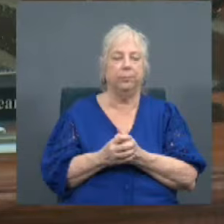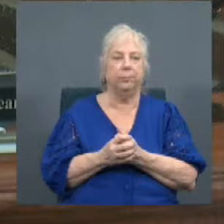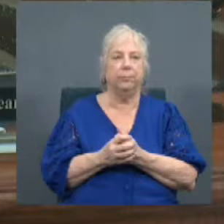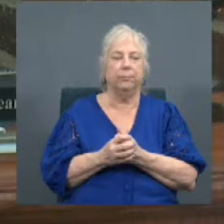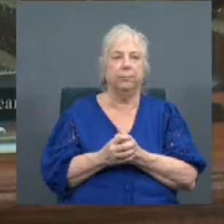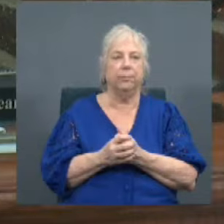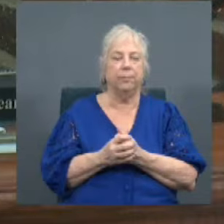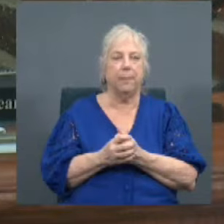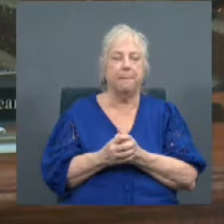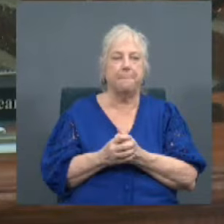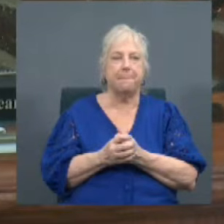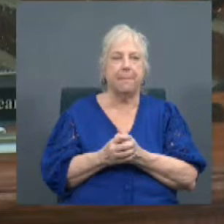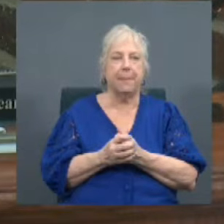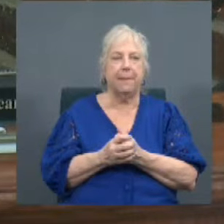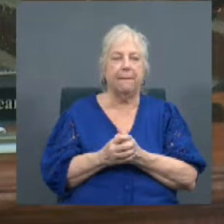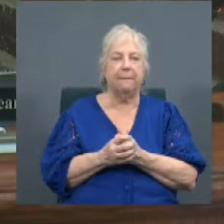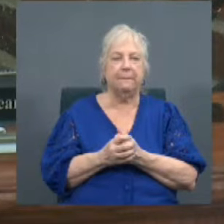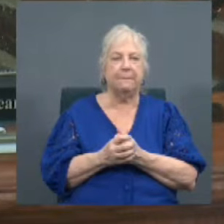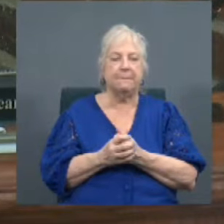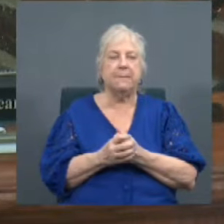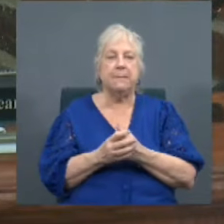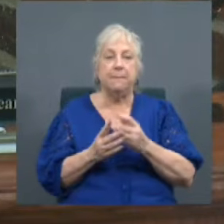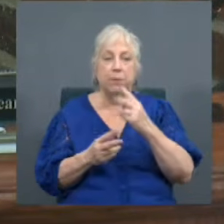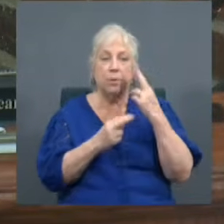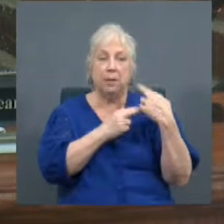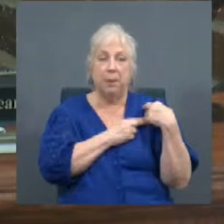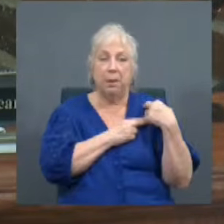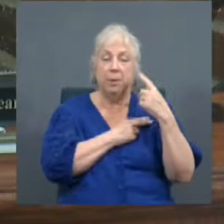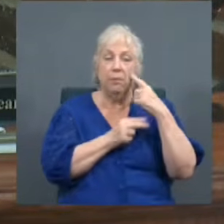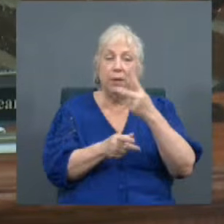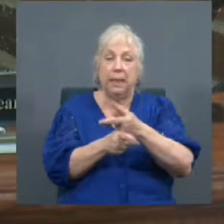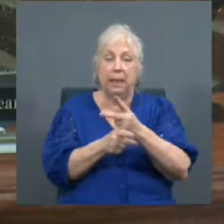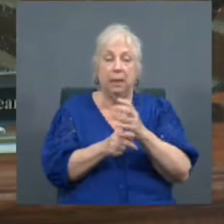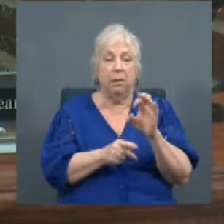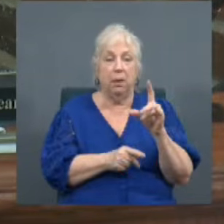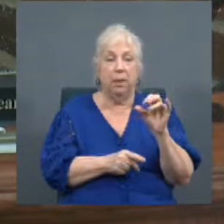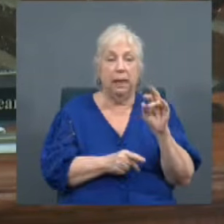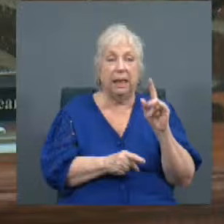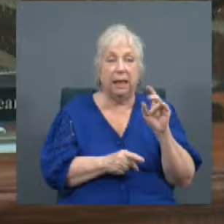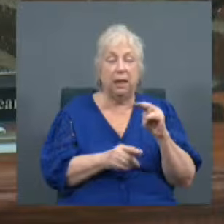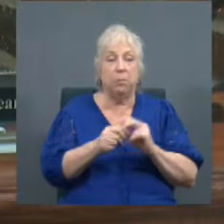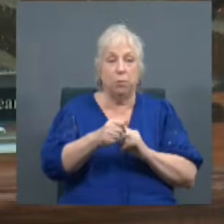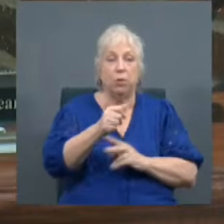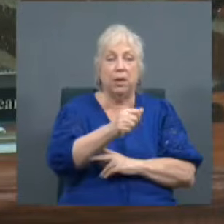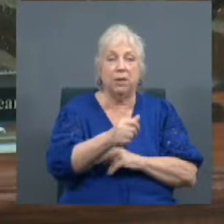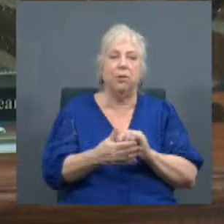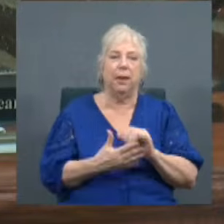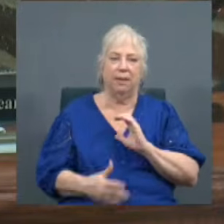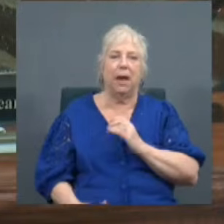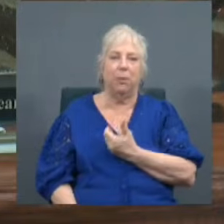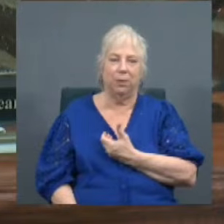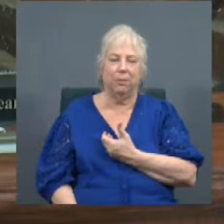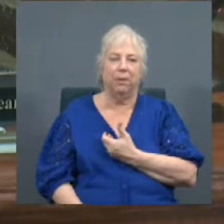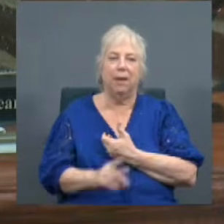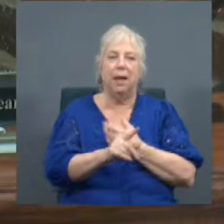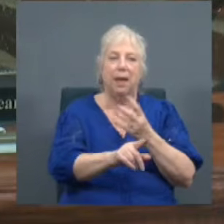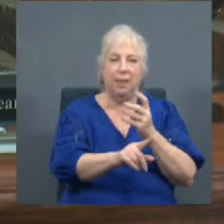the obligation for taking care of it is ours, as the mayor knows. And